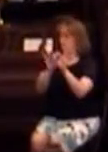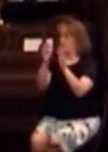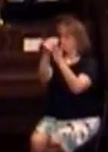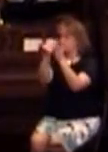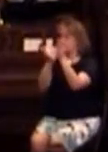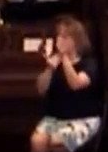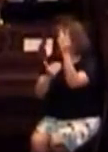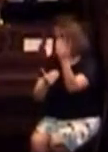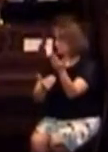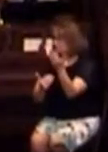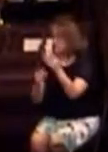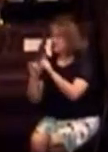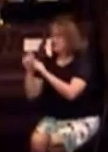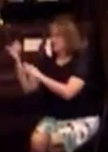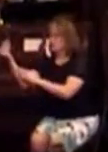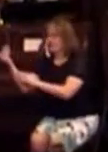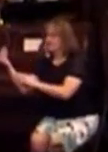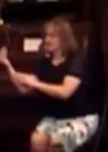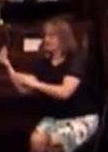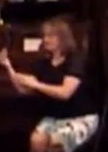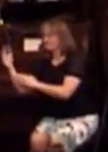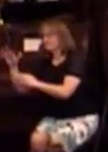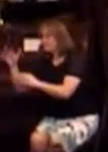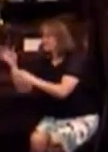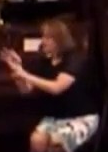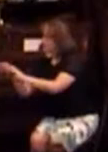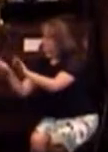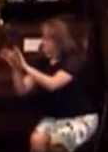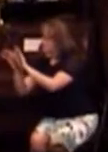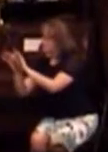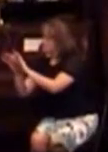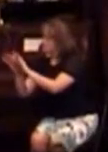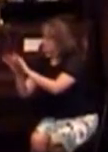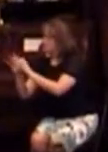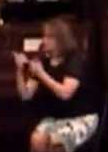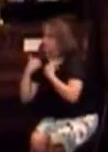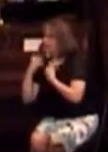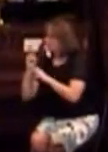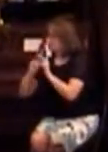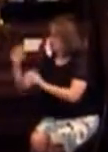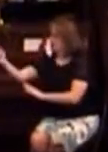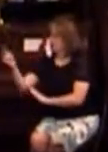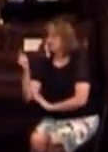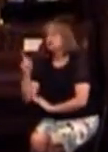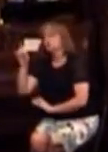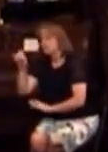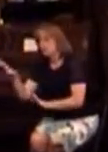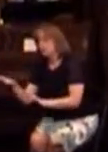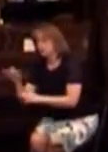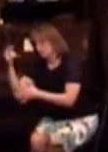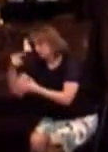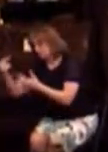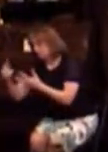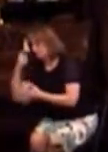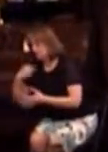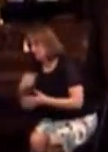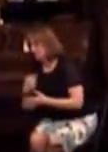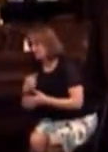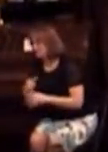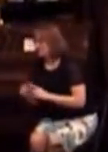coming up to me saying, you've got to do this for me. And I say, but I don't care about